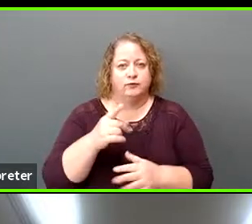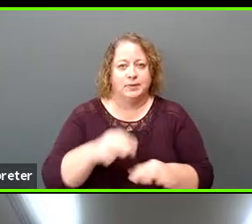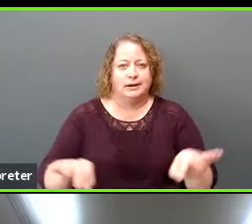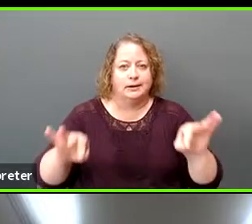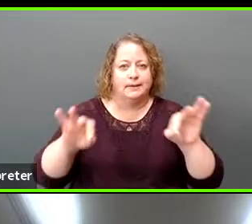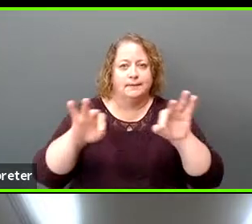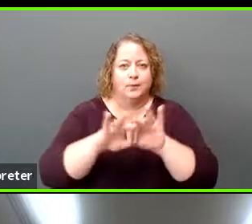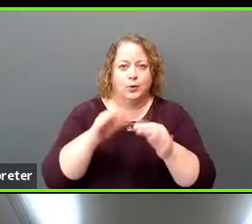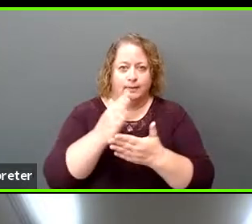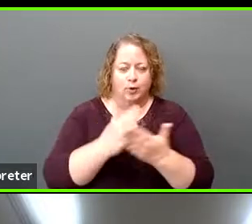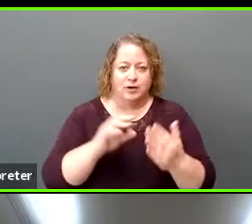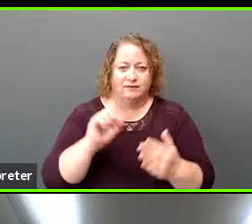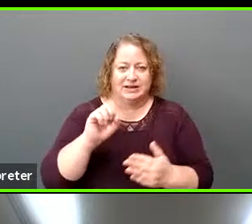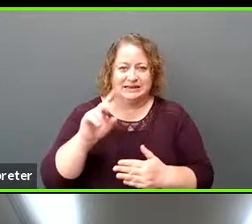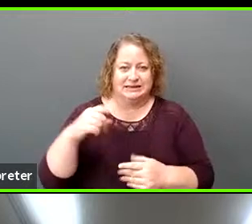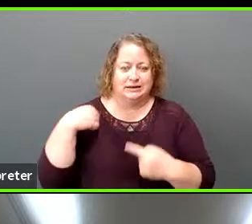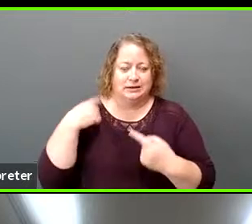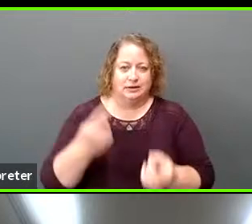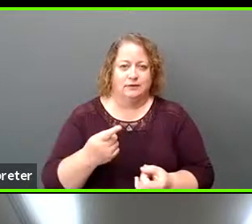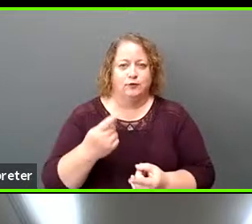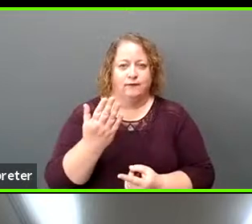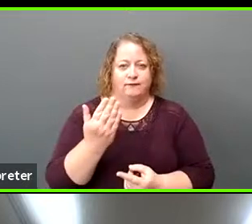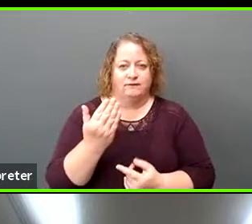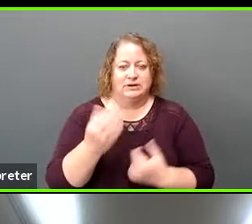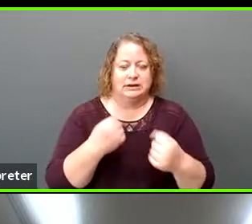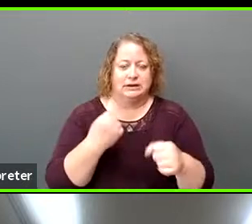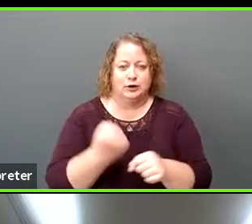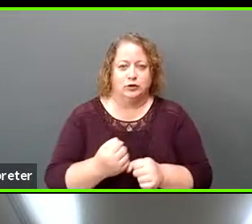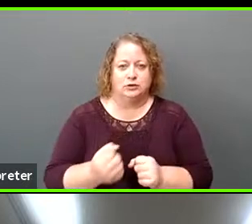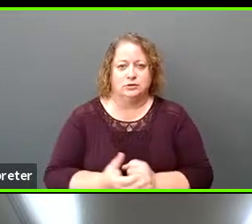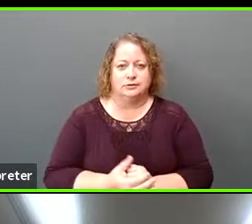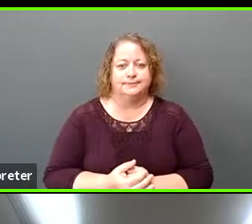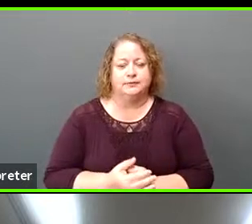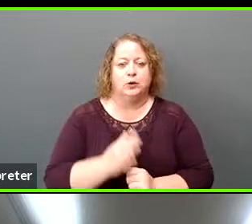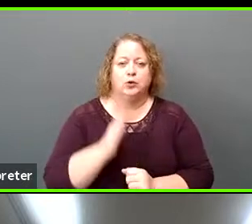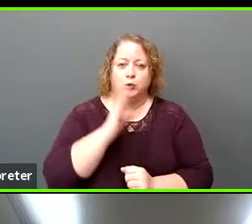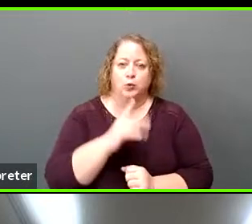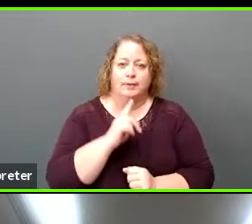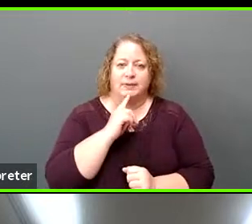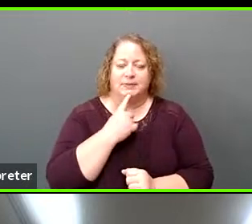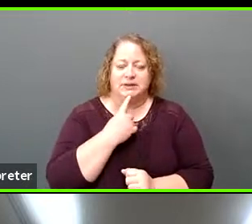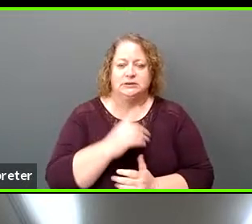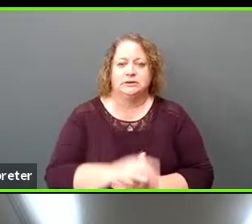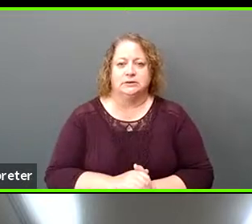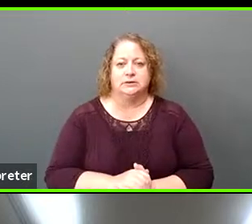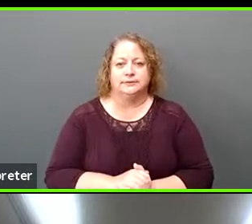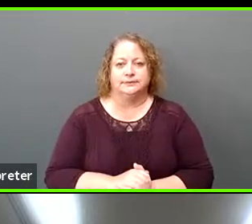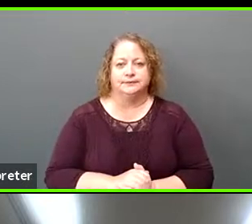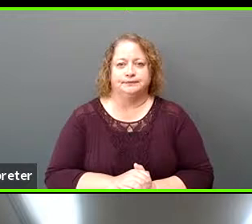integral part of SSD for the past 15 years, and you will be truly missed.